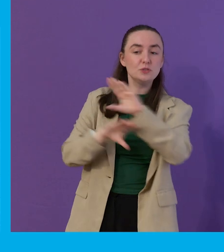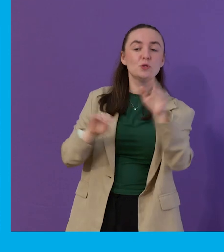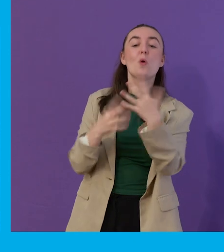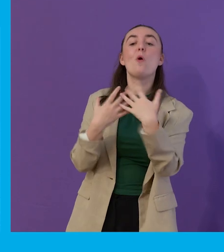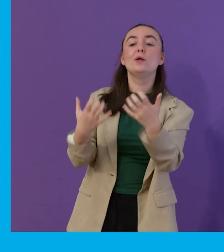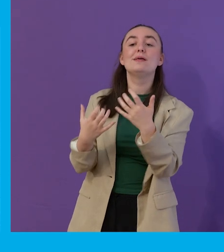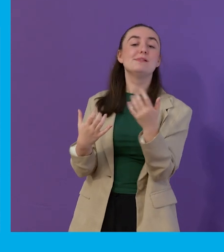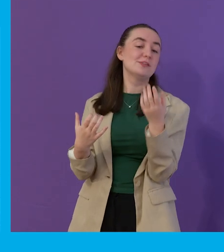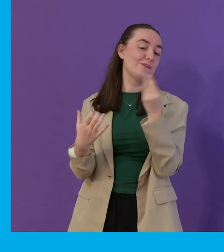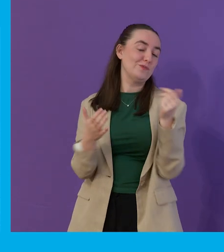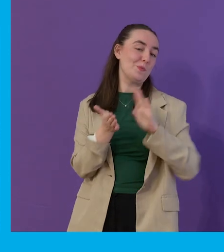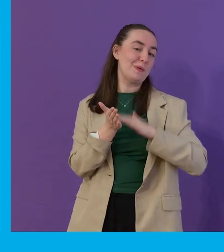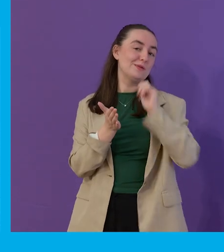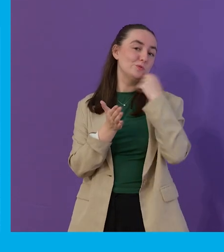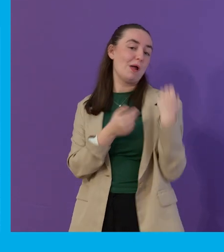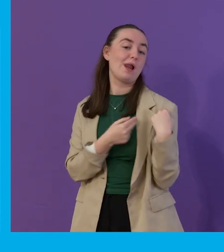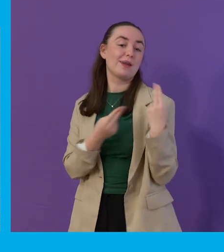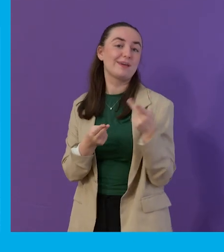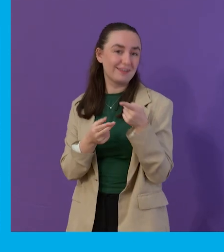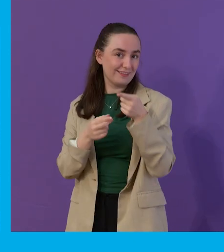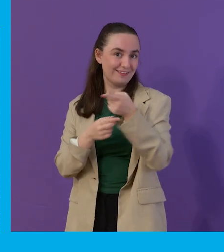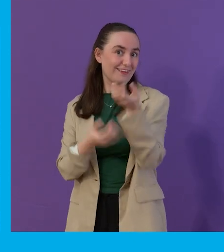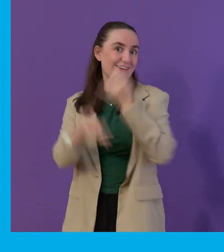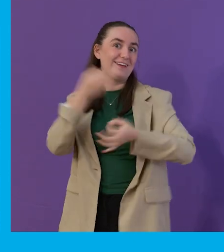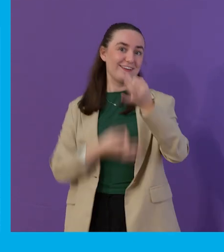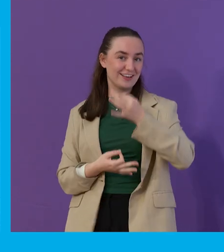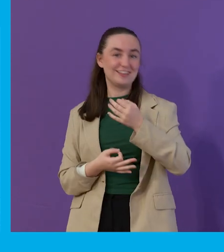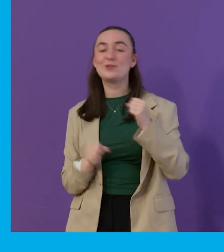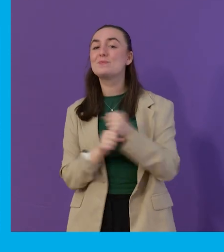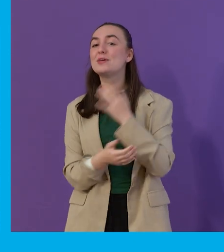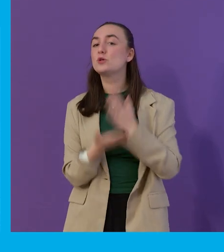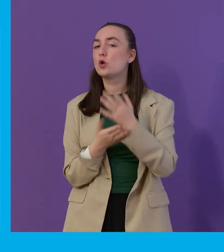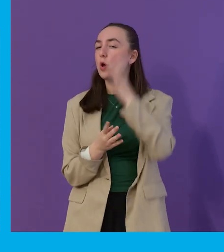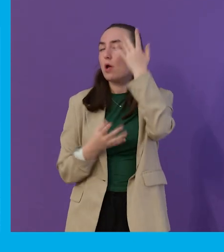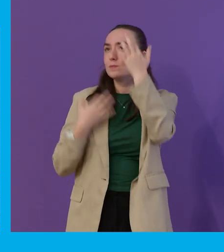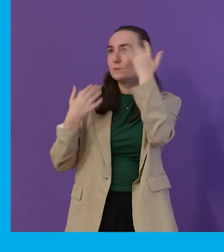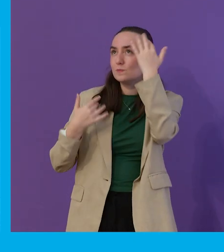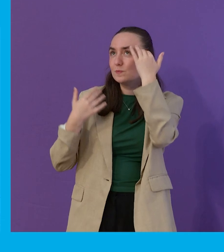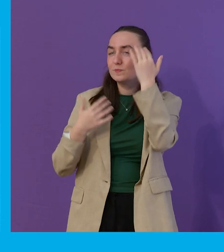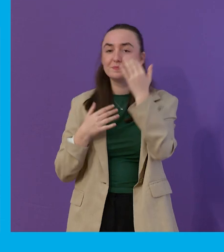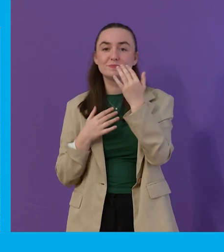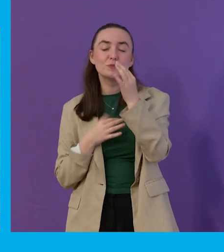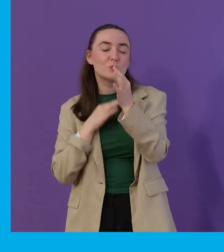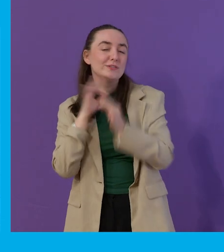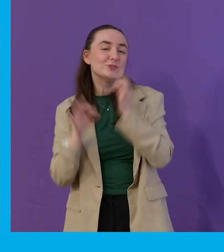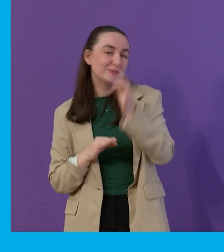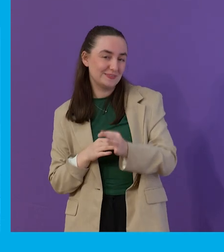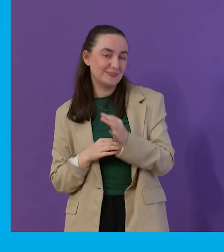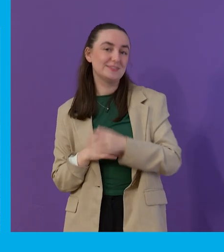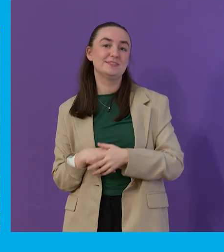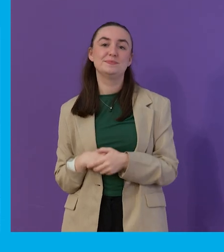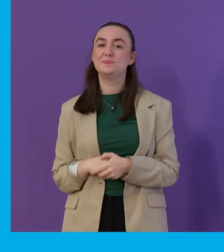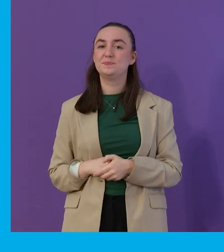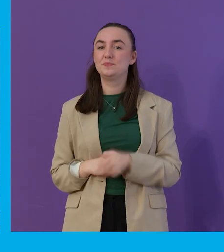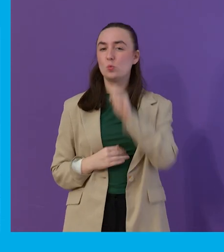it's going to be over to you with your burning questions. So just make sure you're generating those. We'll have about half an hour, 40 minutes of time for you to